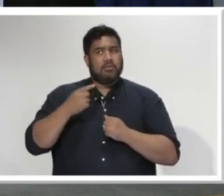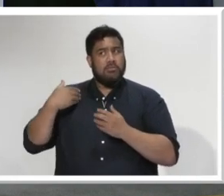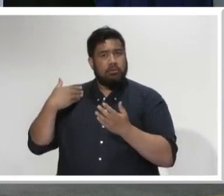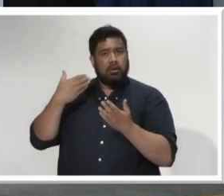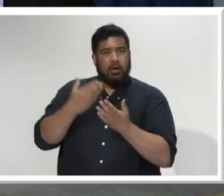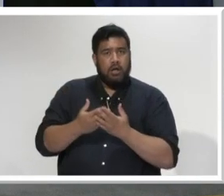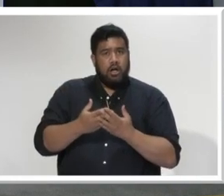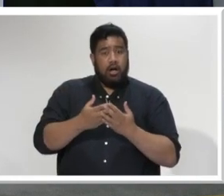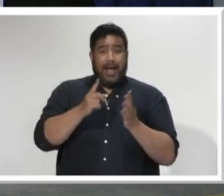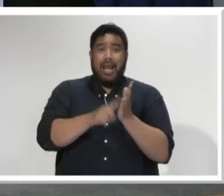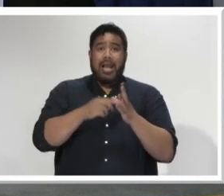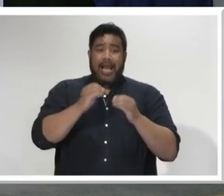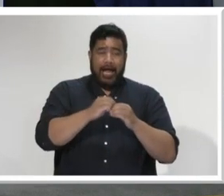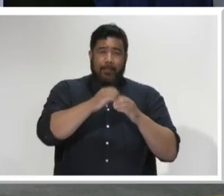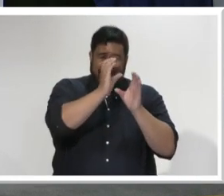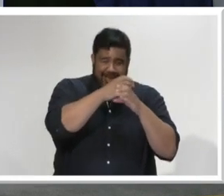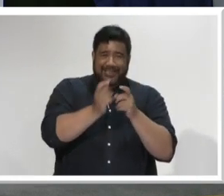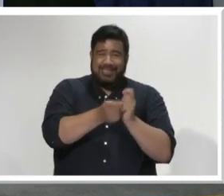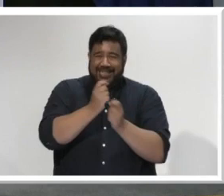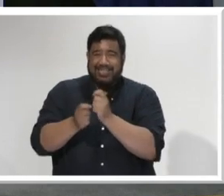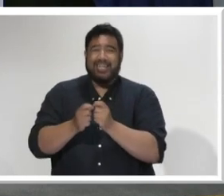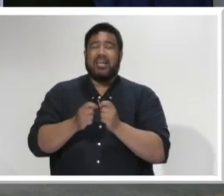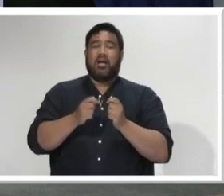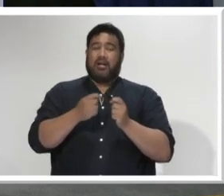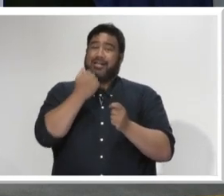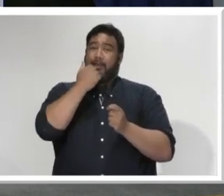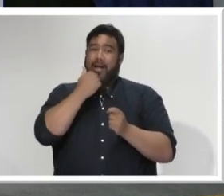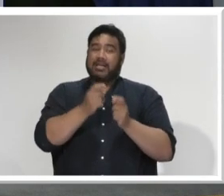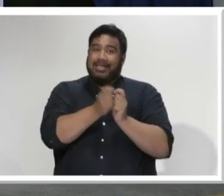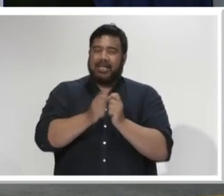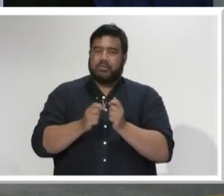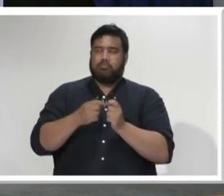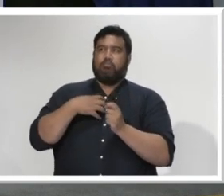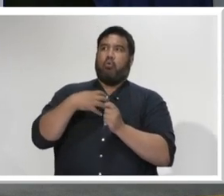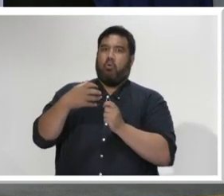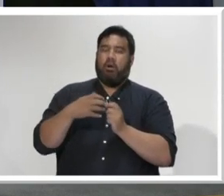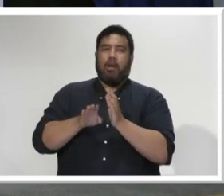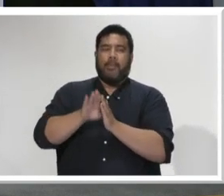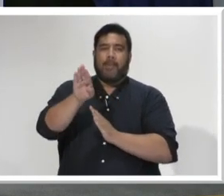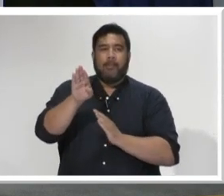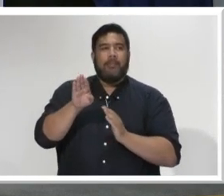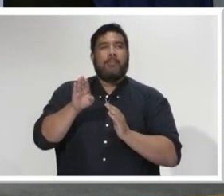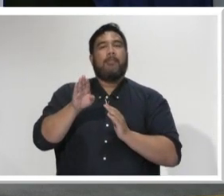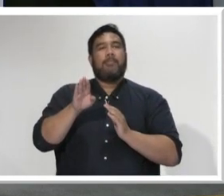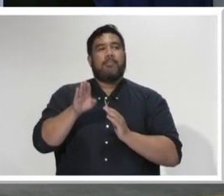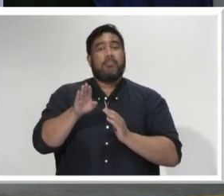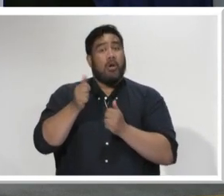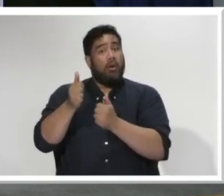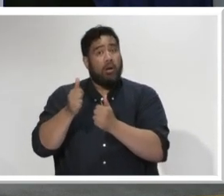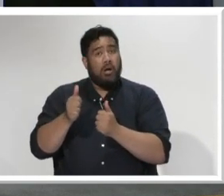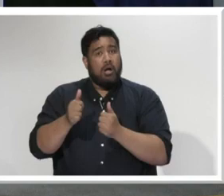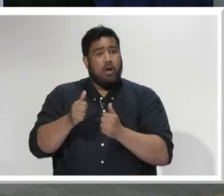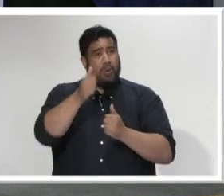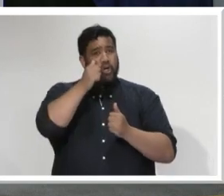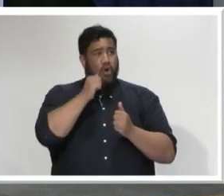with today's lab testing numbers, there has been an increase in testing, even though we know there are much lower levels of respiratory illness out